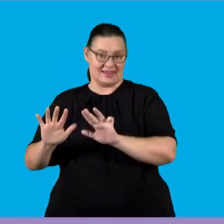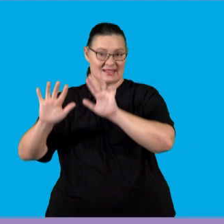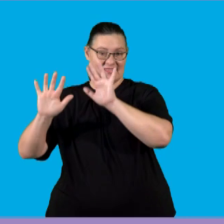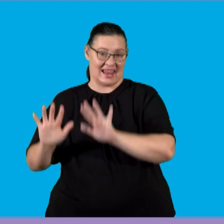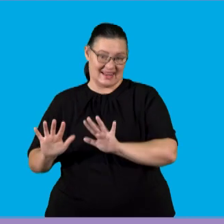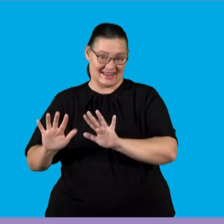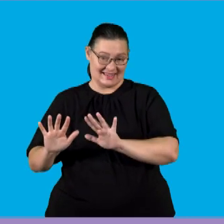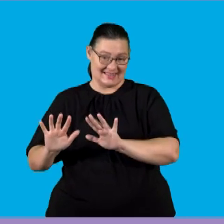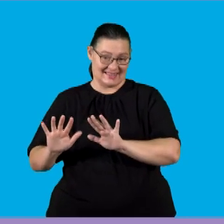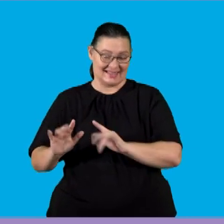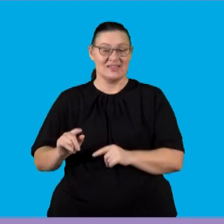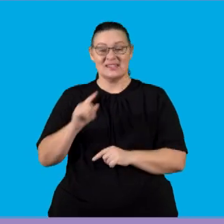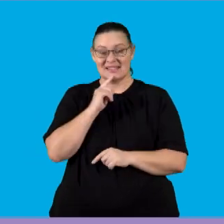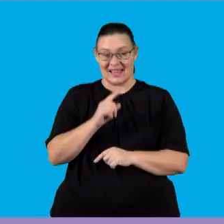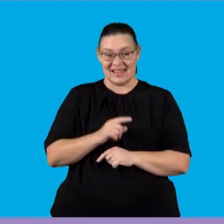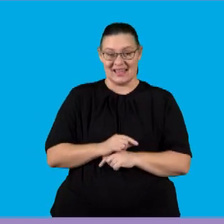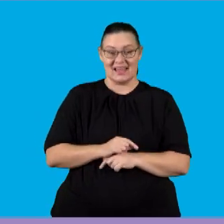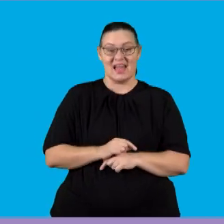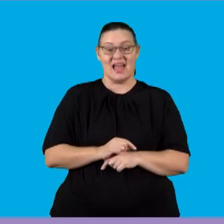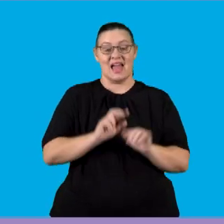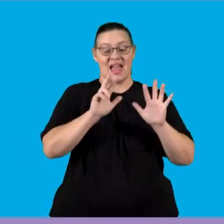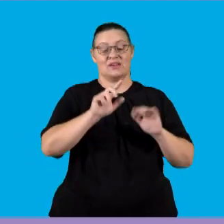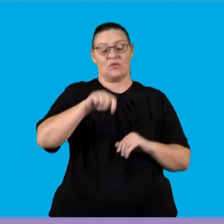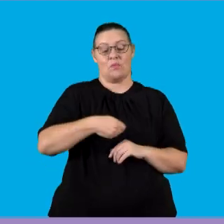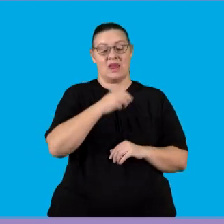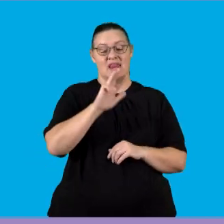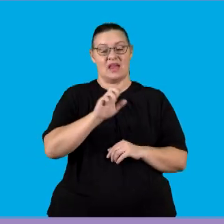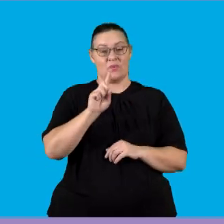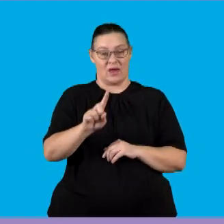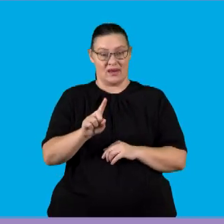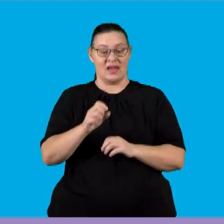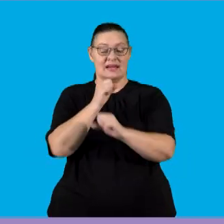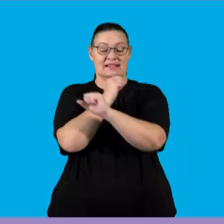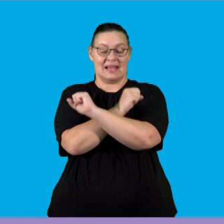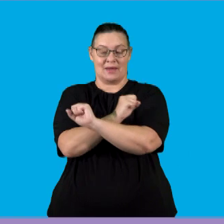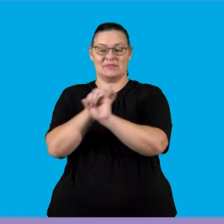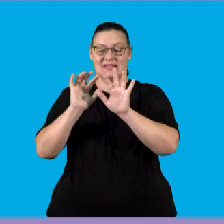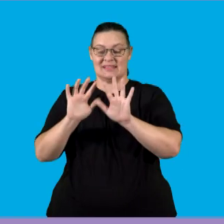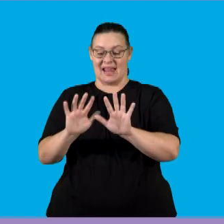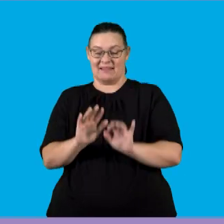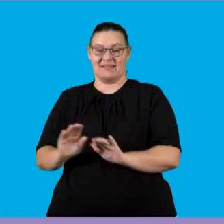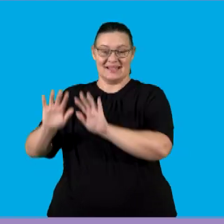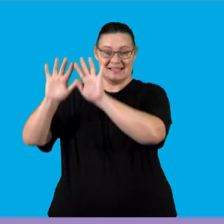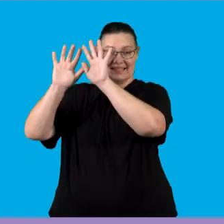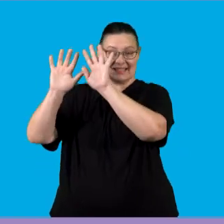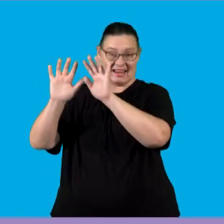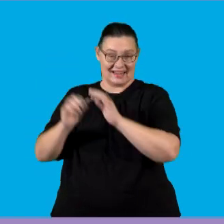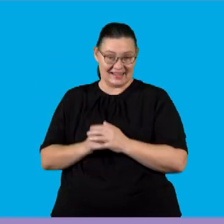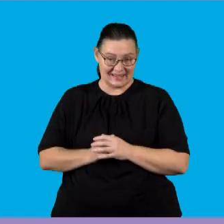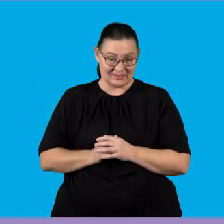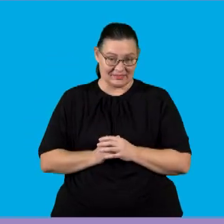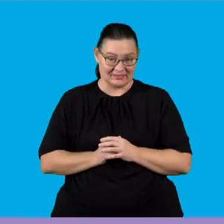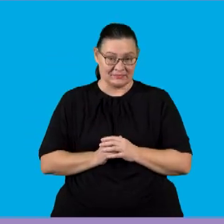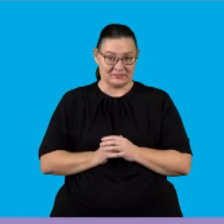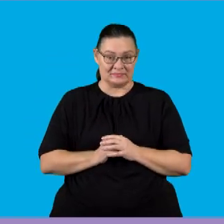and 10. So we can see there that this 8,91 must be multiplied by 10 to